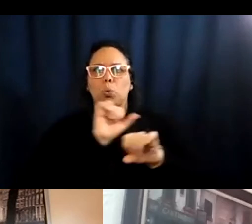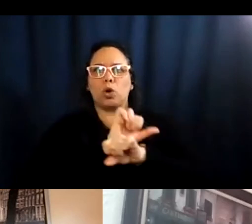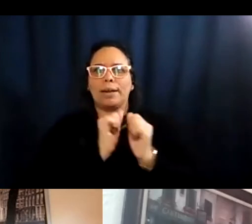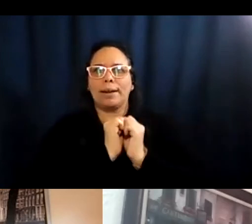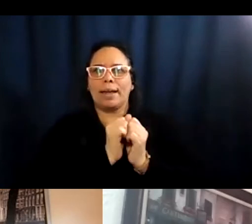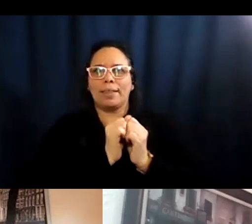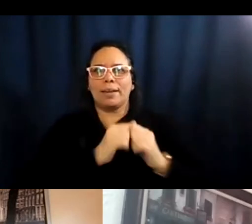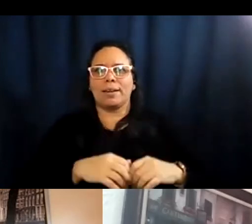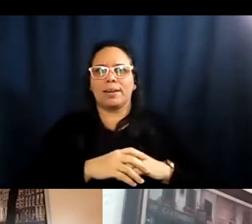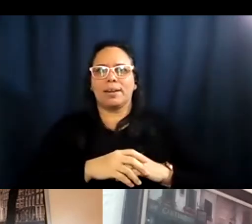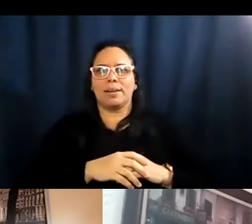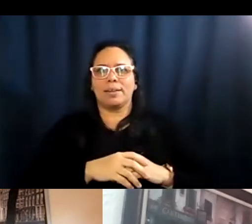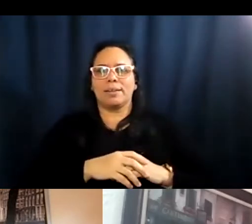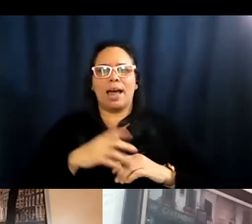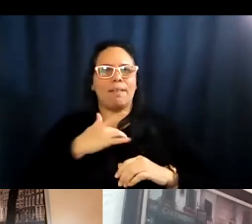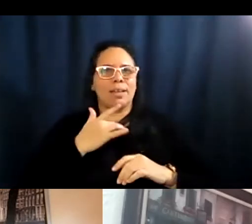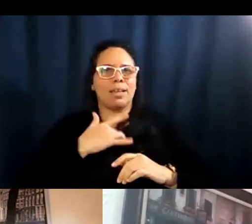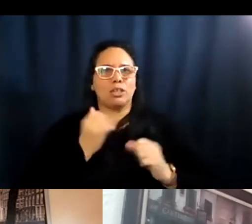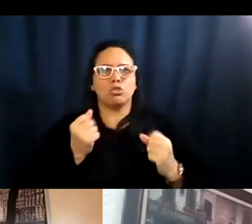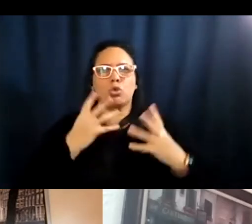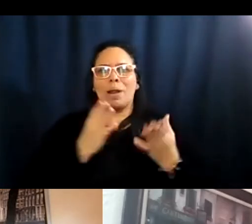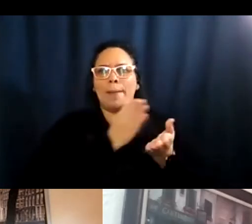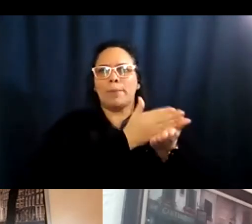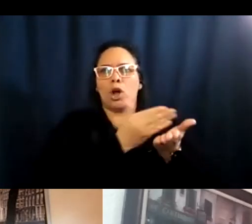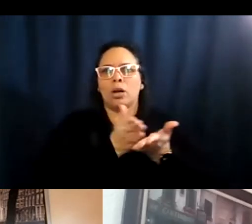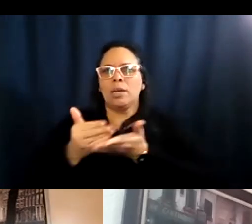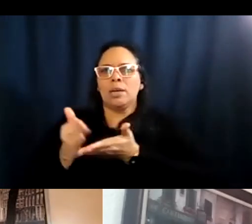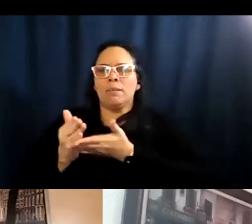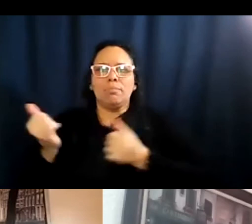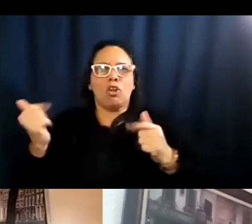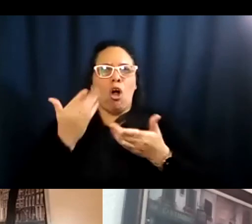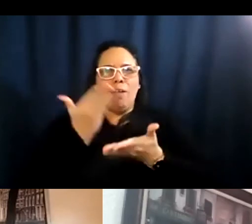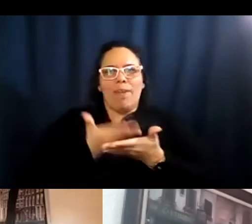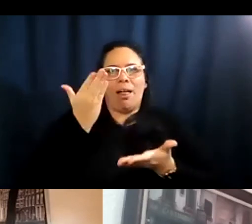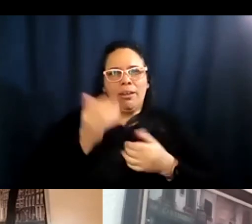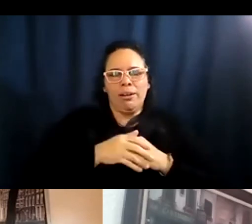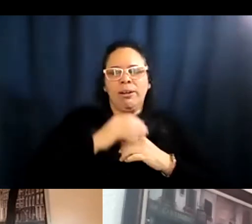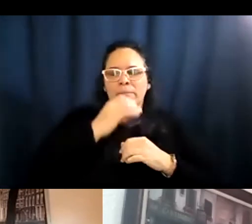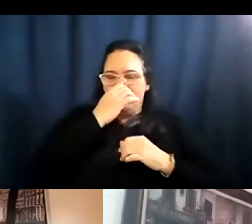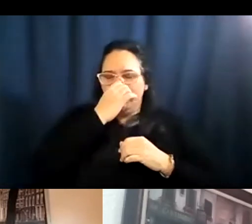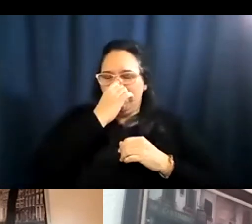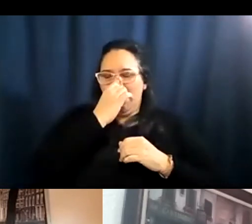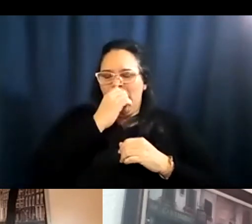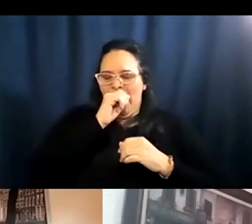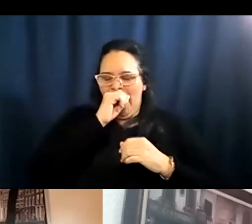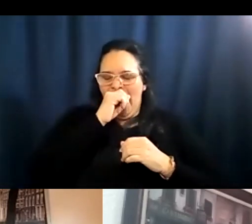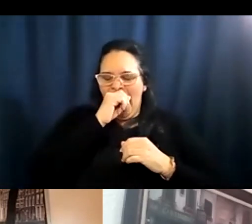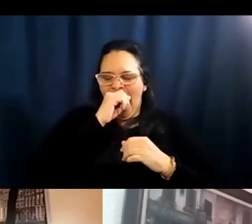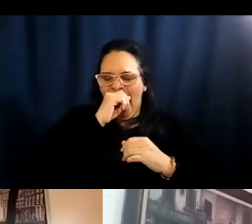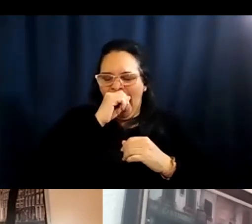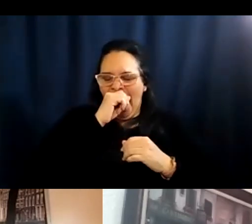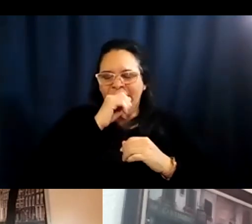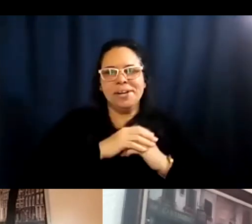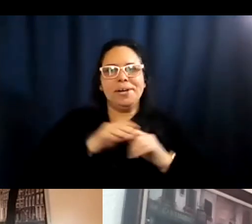many different moving pieces that, and all are really valid and important. But also just looking